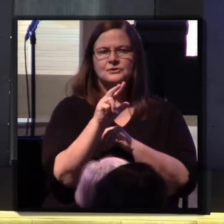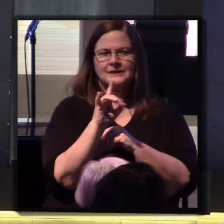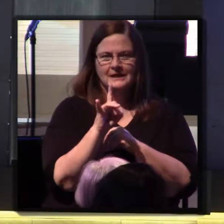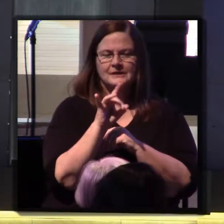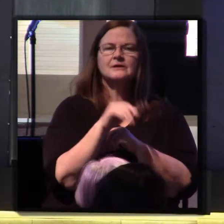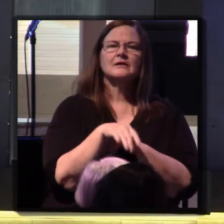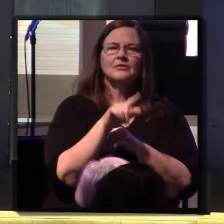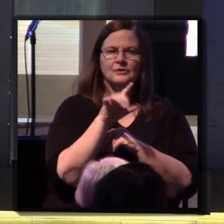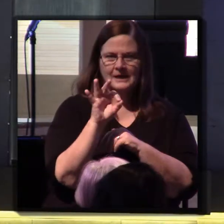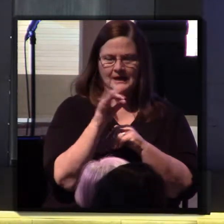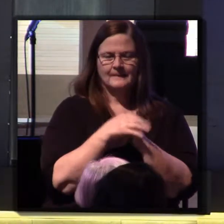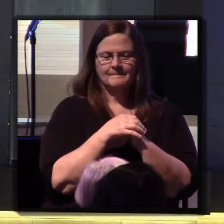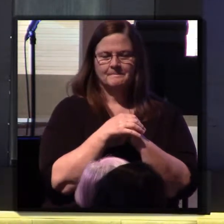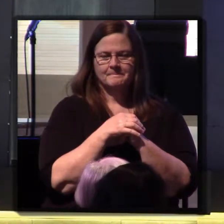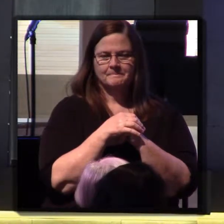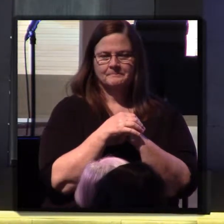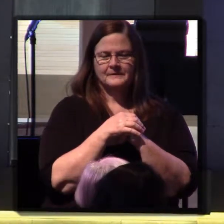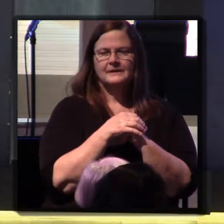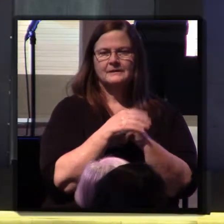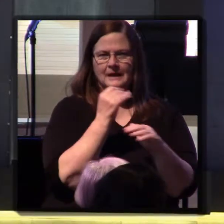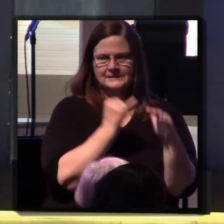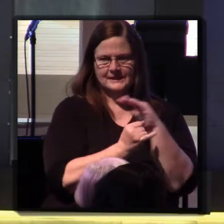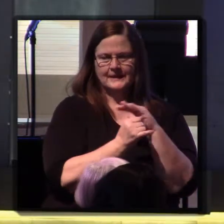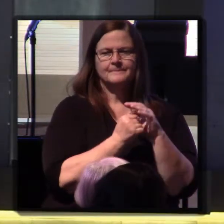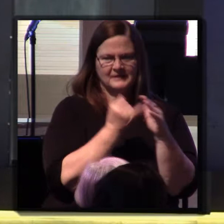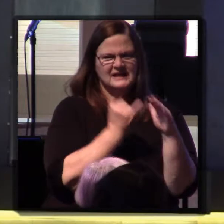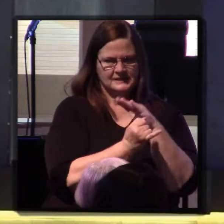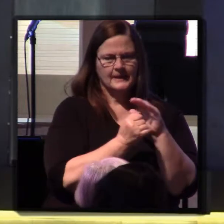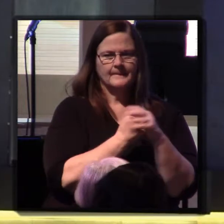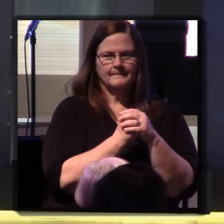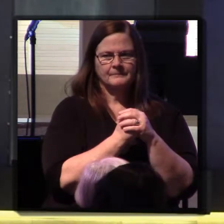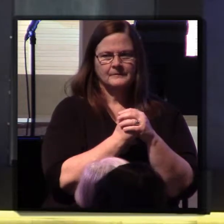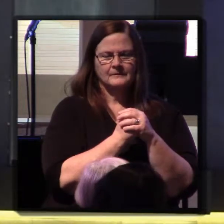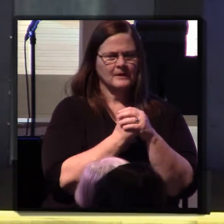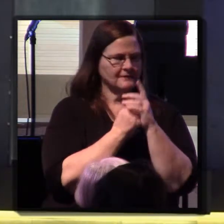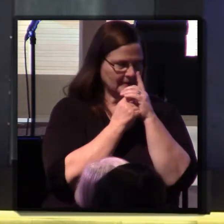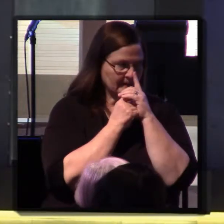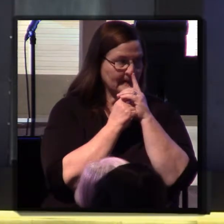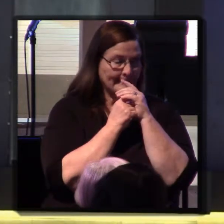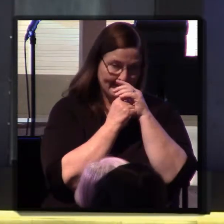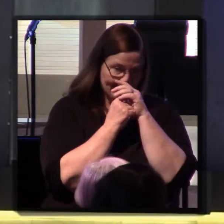He says in verses 38 and 39,